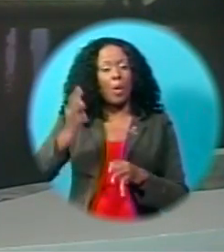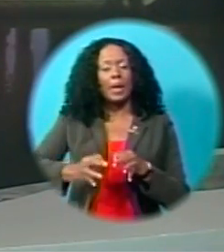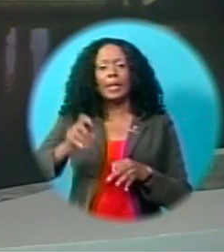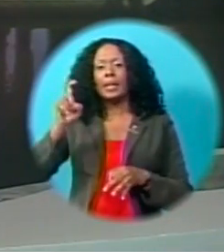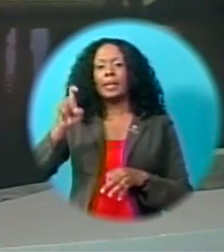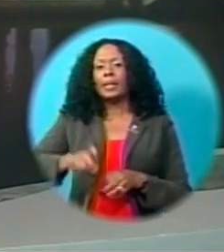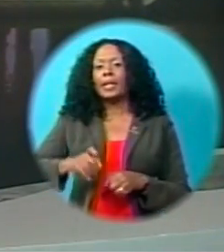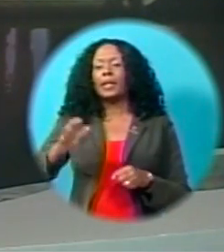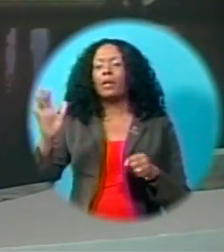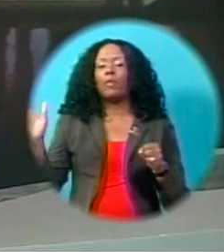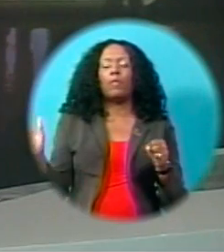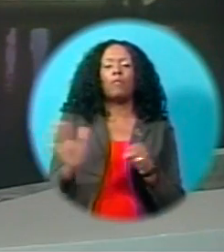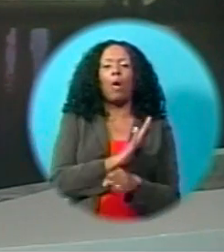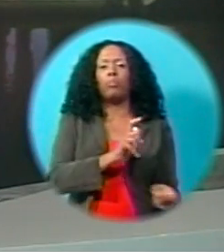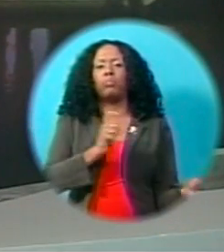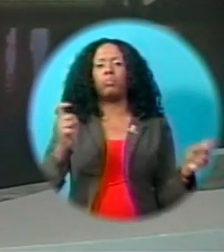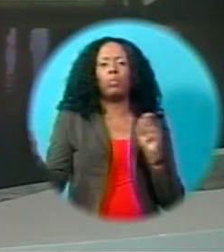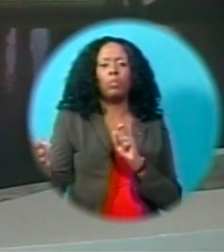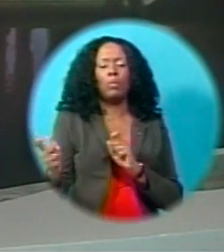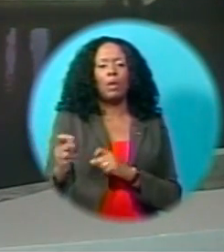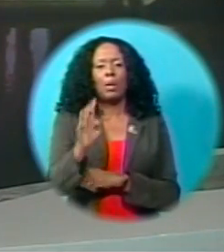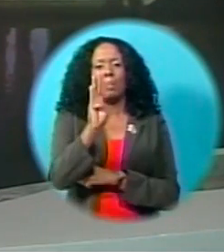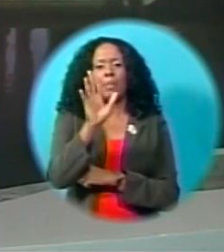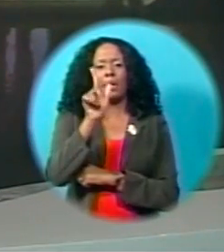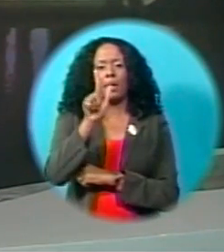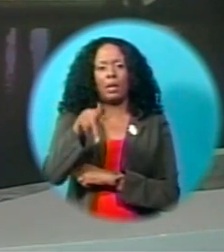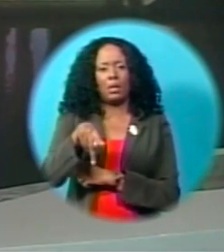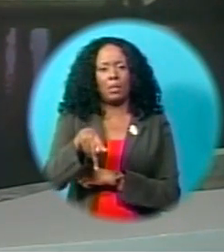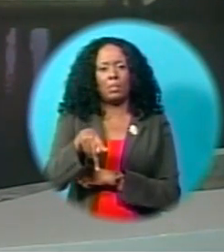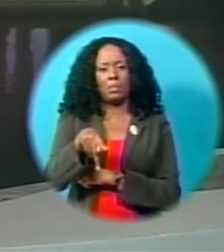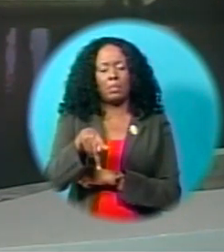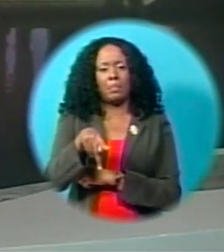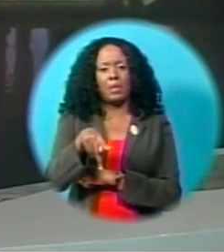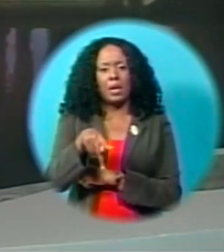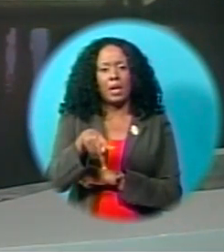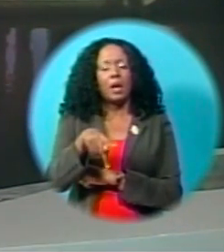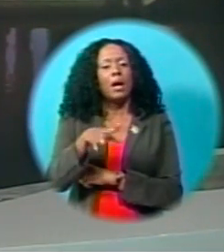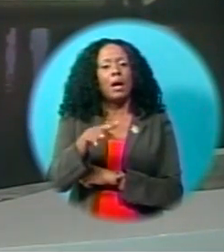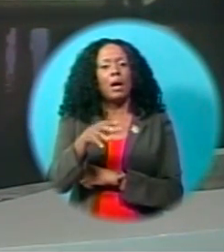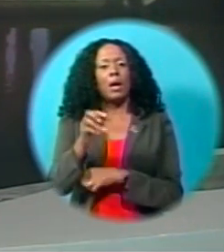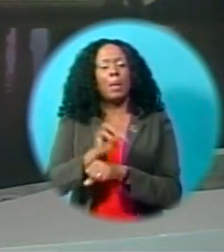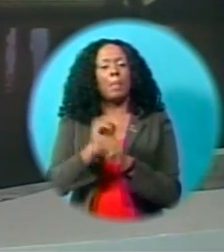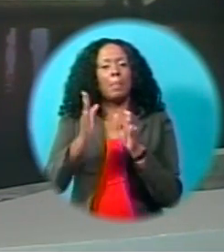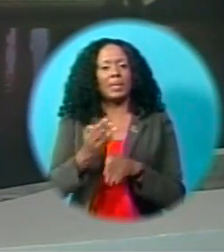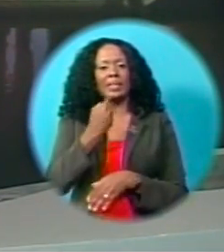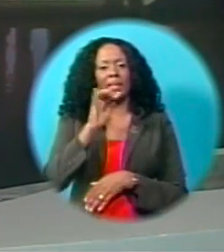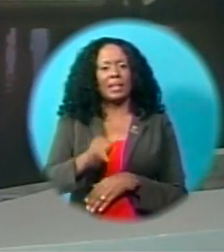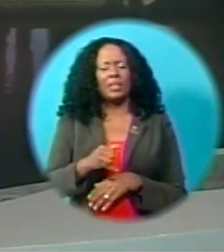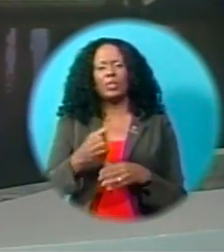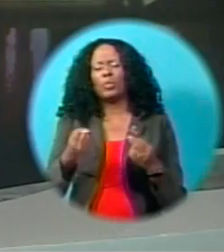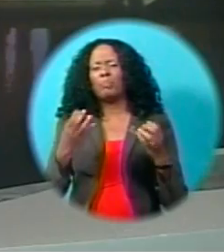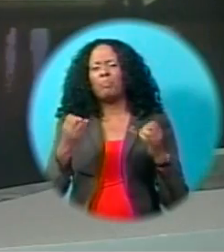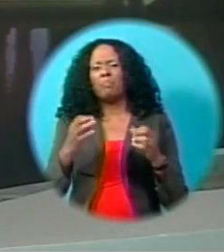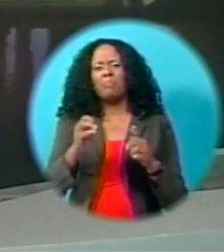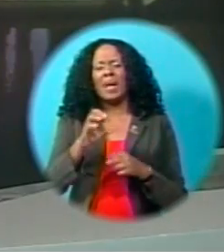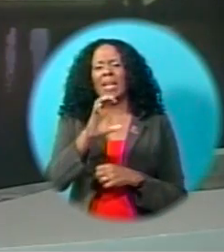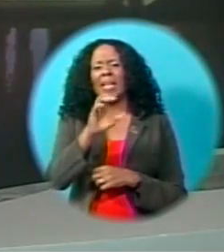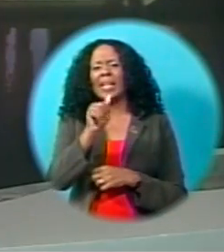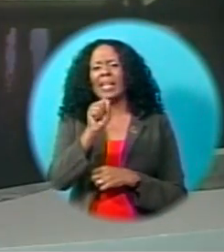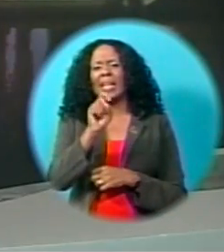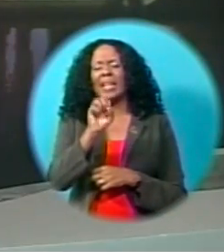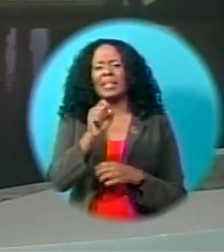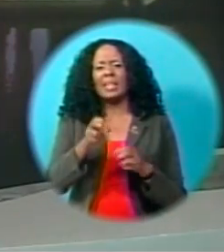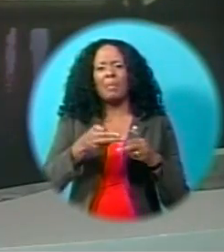view of opposition Senator Wilfred Abrams. He says too many court cases are constantly being adjourned, and this is not helping to reduce